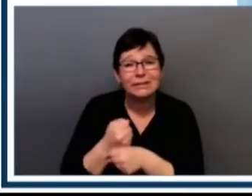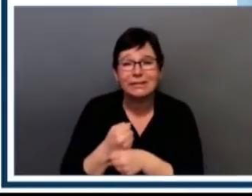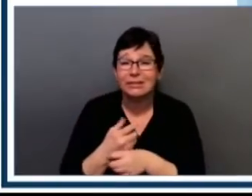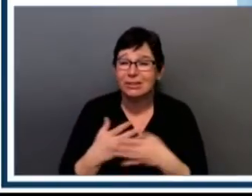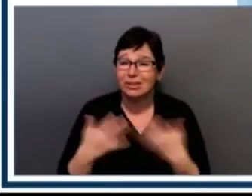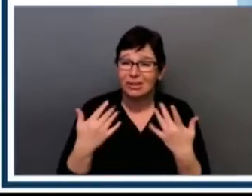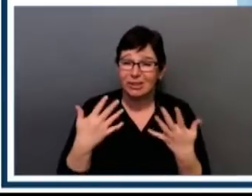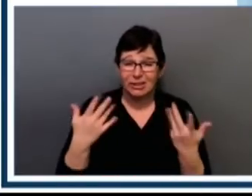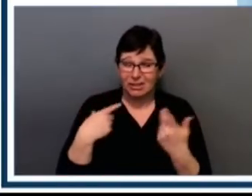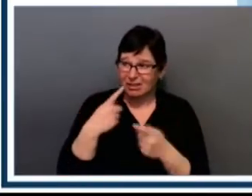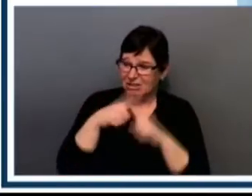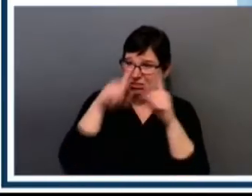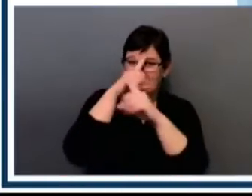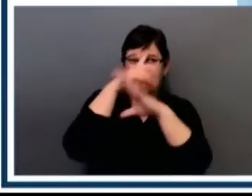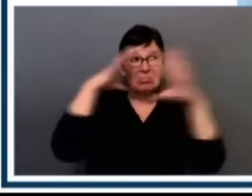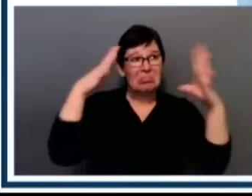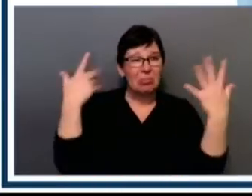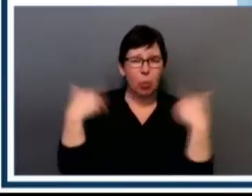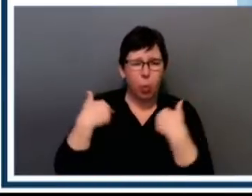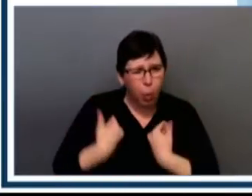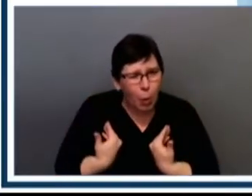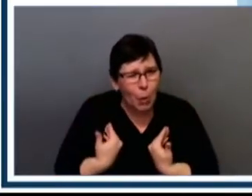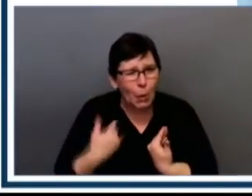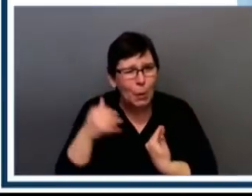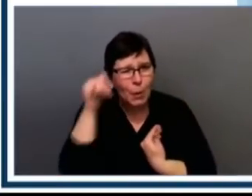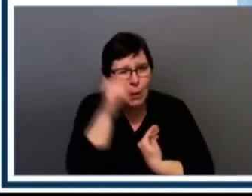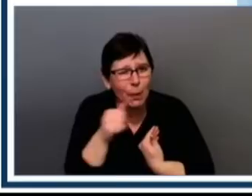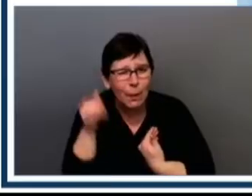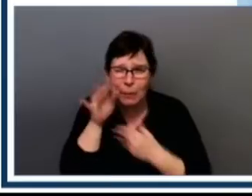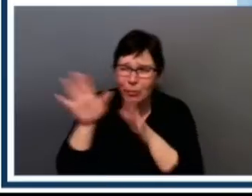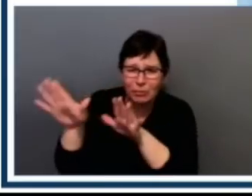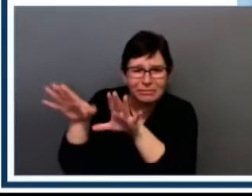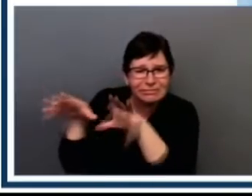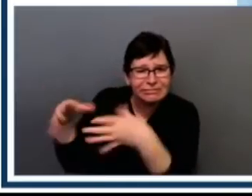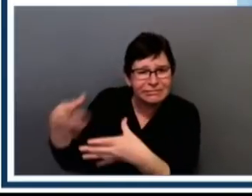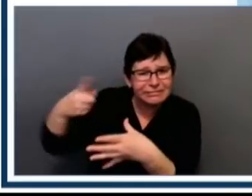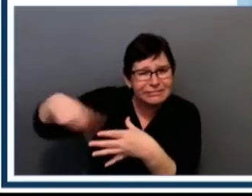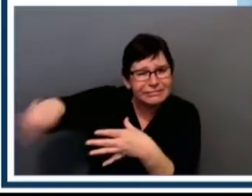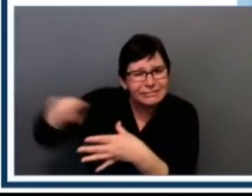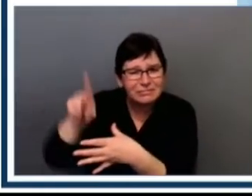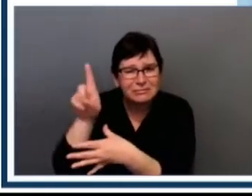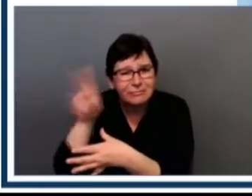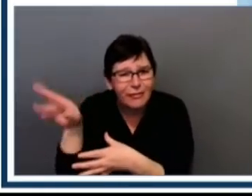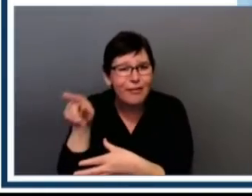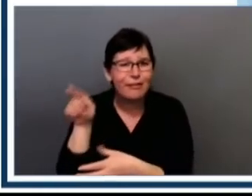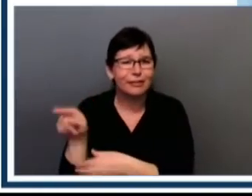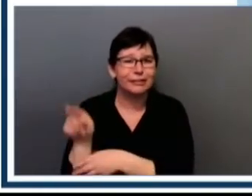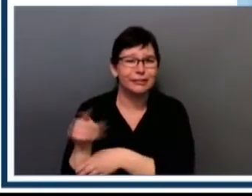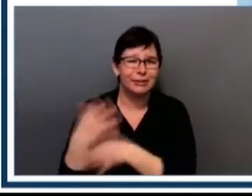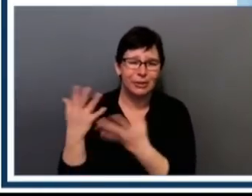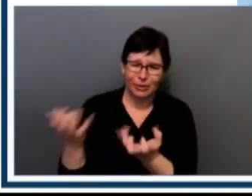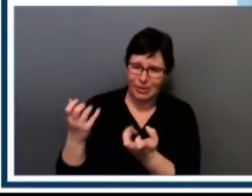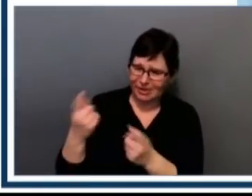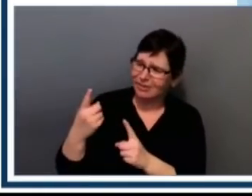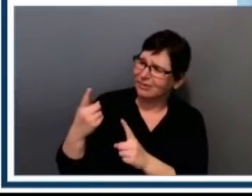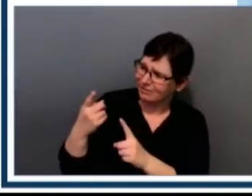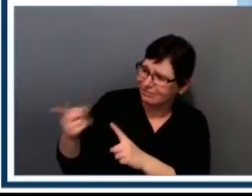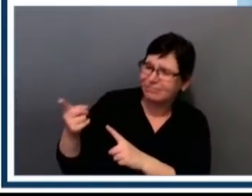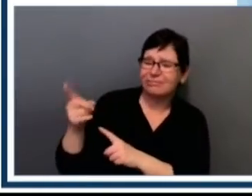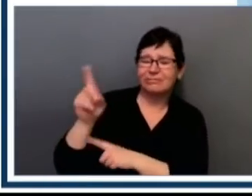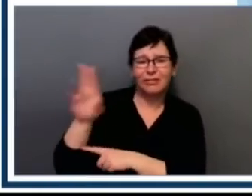Dr. Strang and I want the province to know that we will be forever grateful to you and your colleagues for keeping us